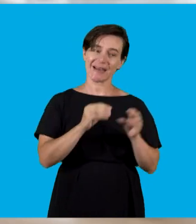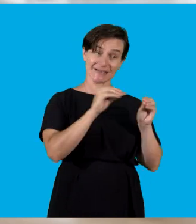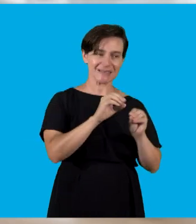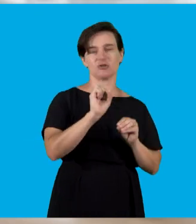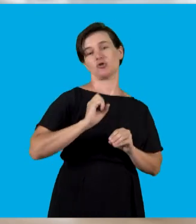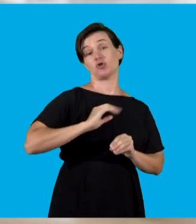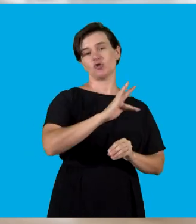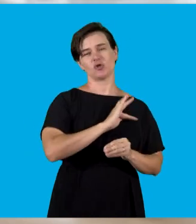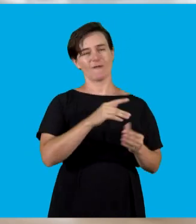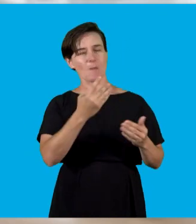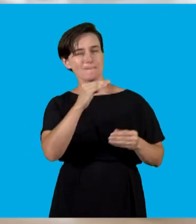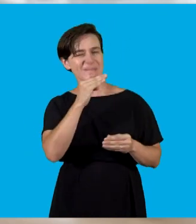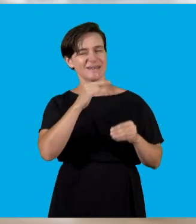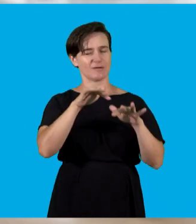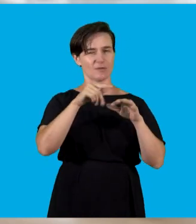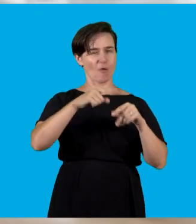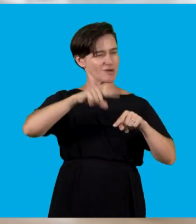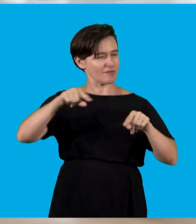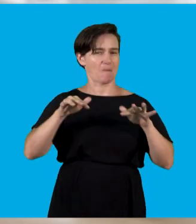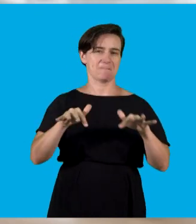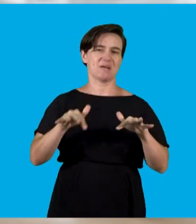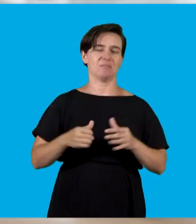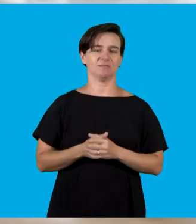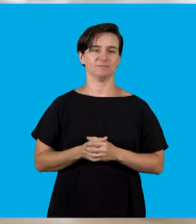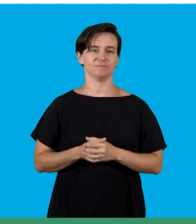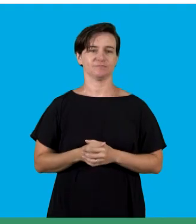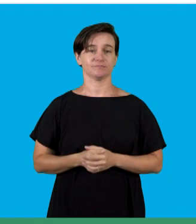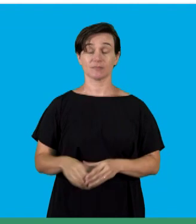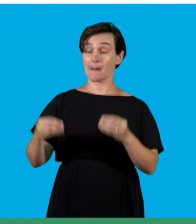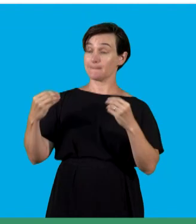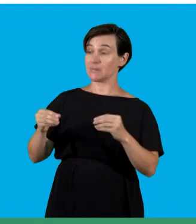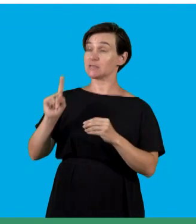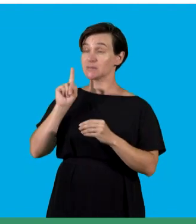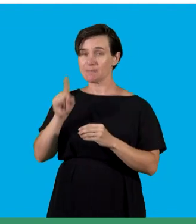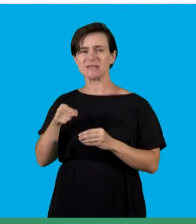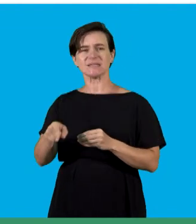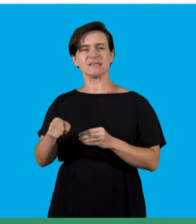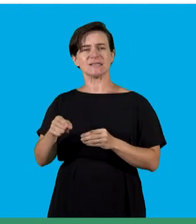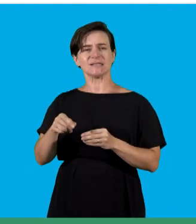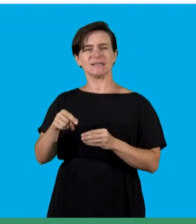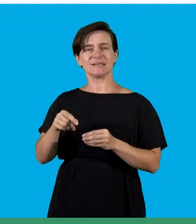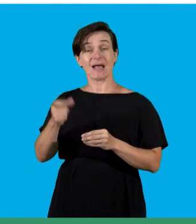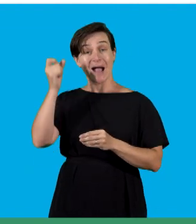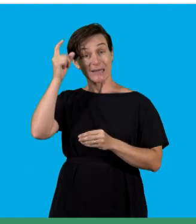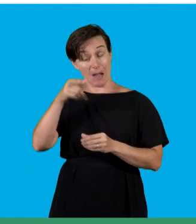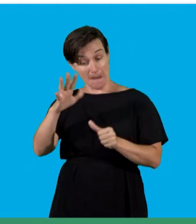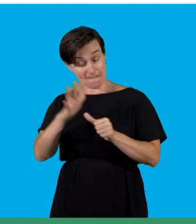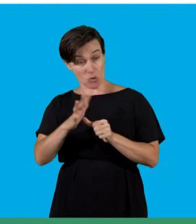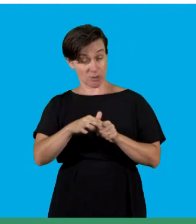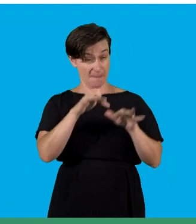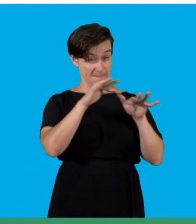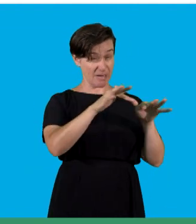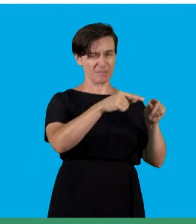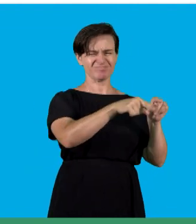benefits of diversity. Businesses should also value individual differences in the workforce and